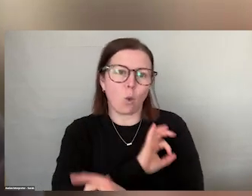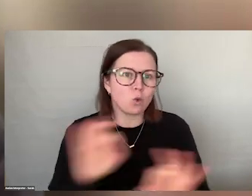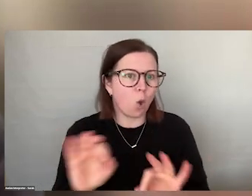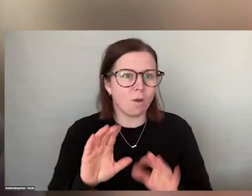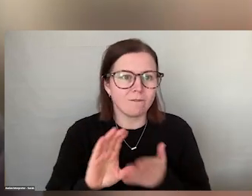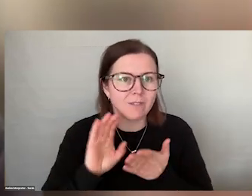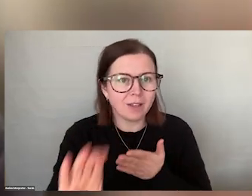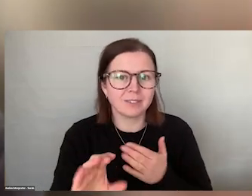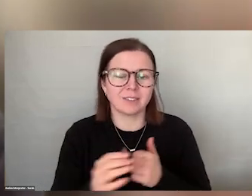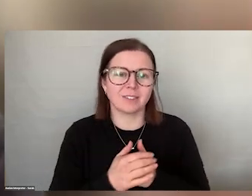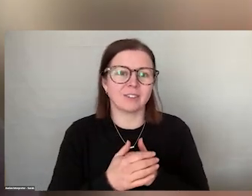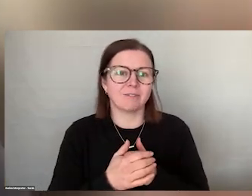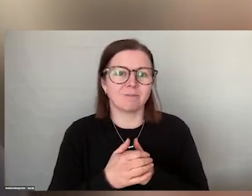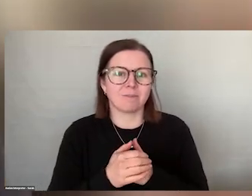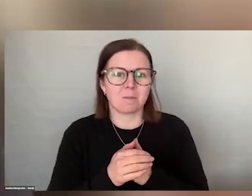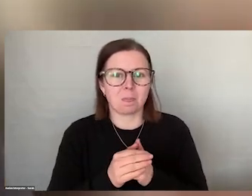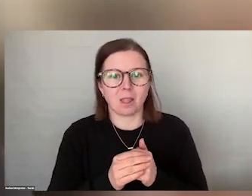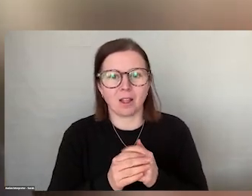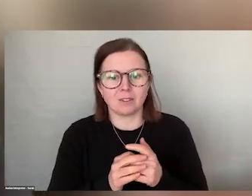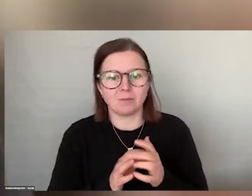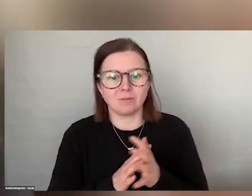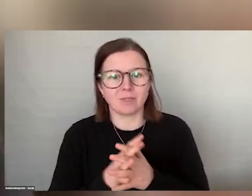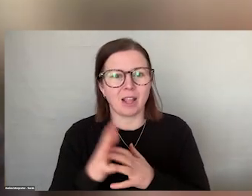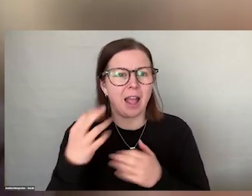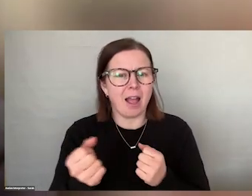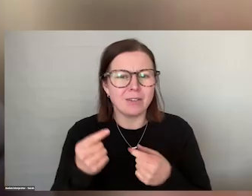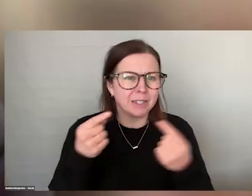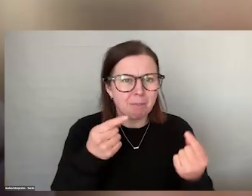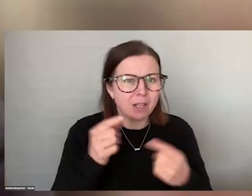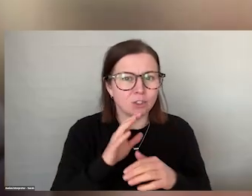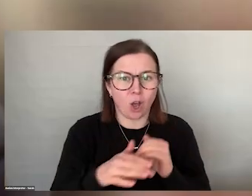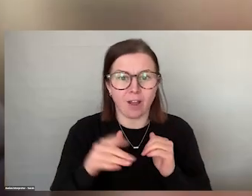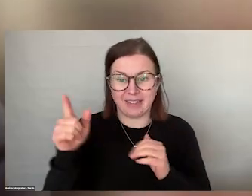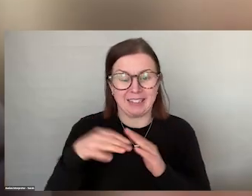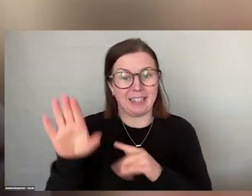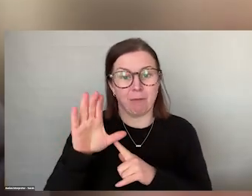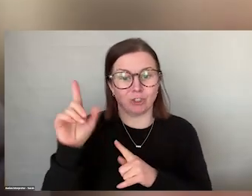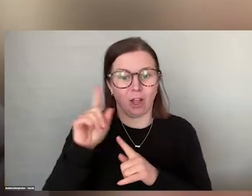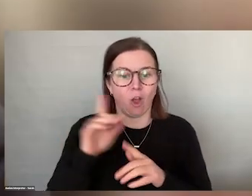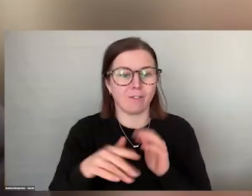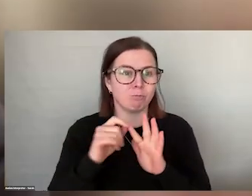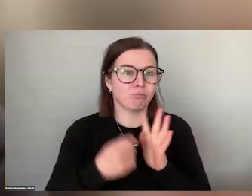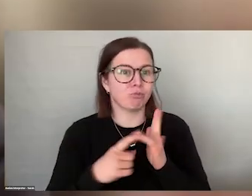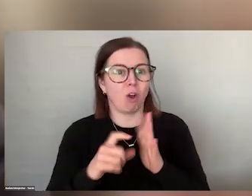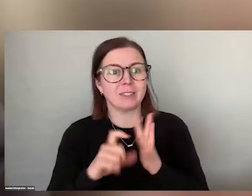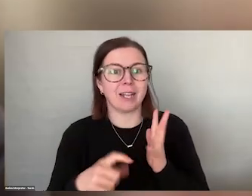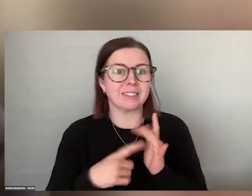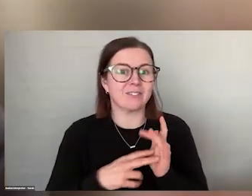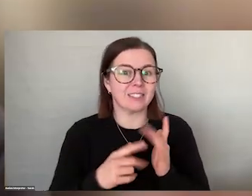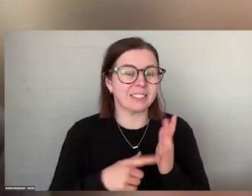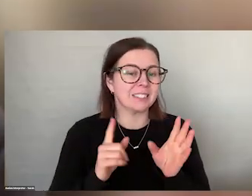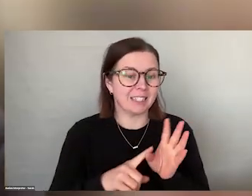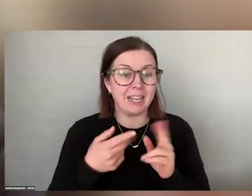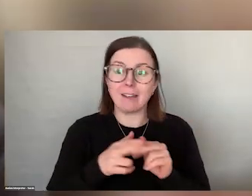So if they're cost effective, there's a debate on productivity happening today in Canberra. But if they're cost effective, they're